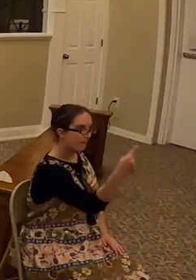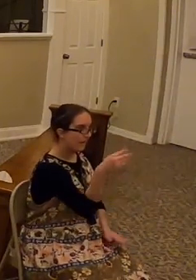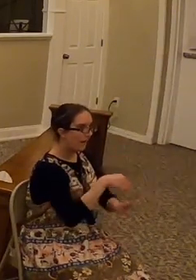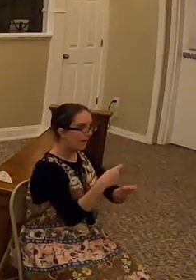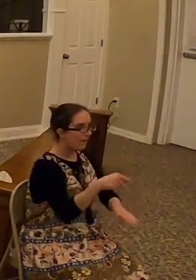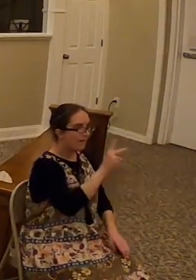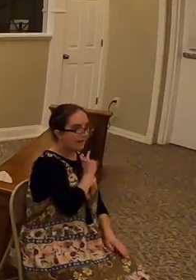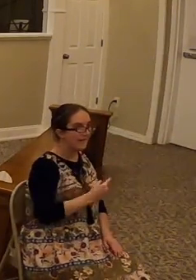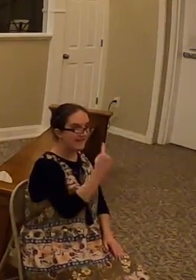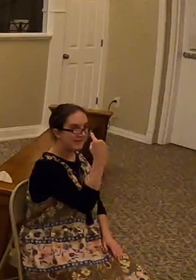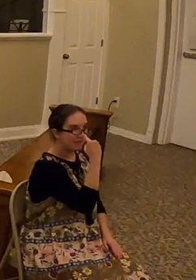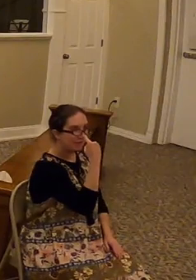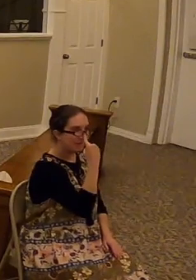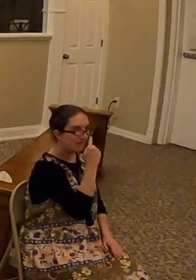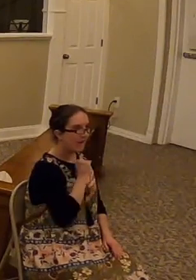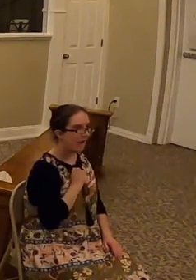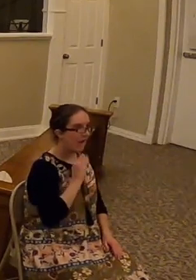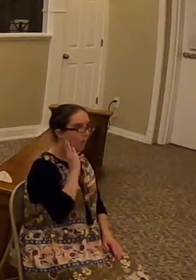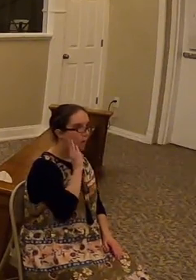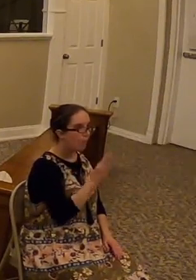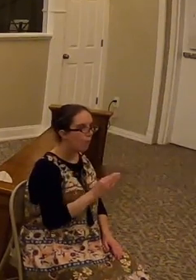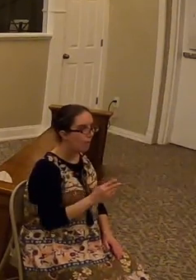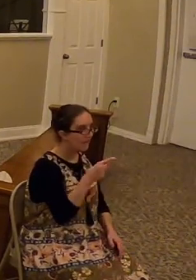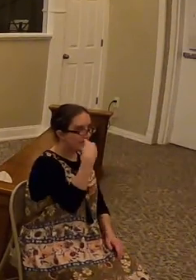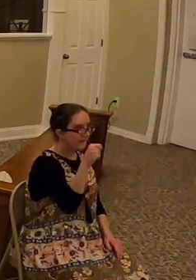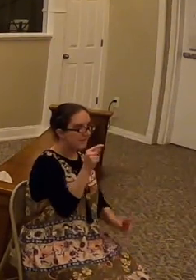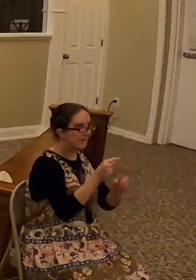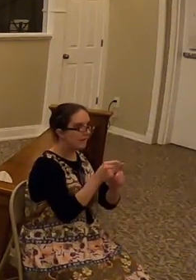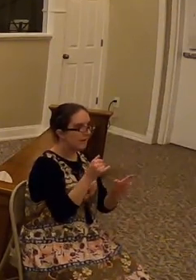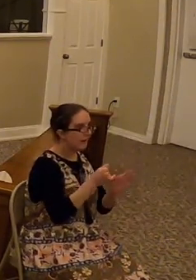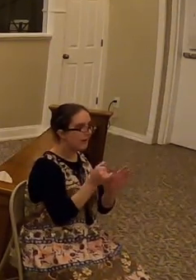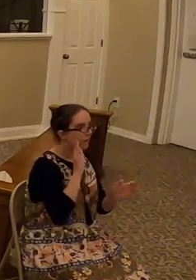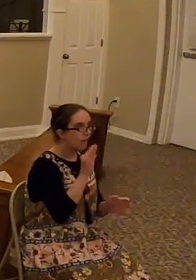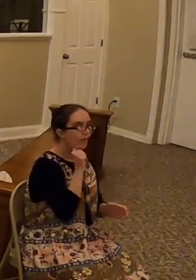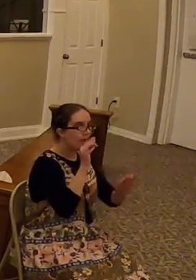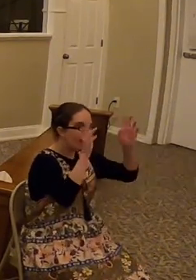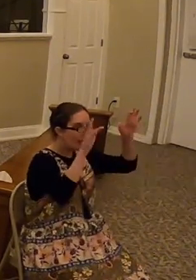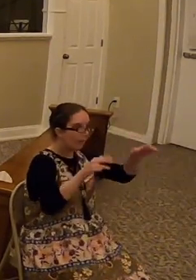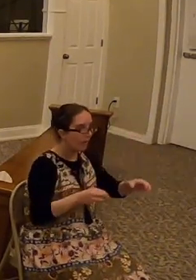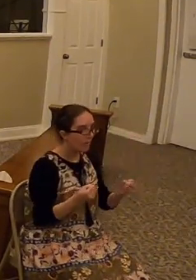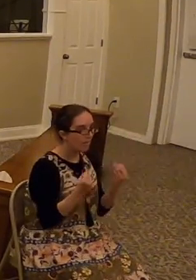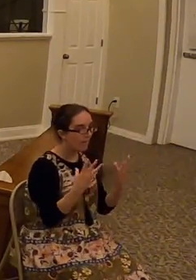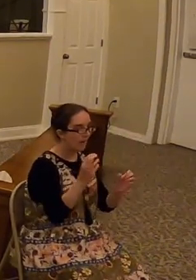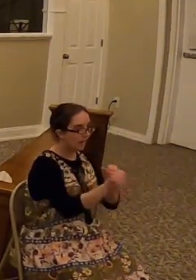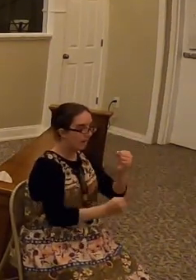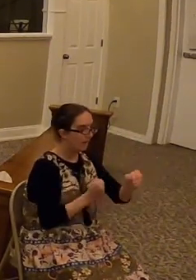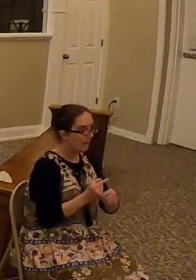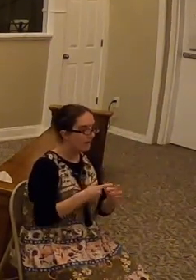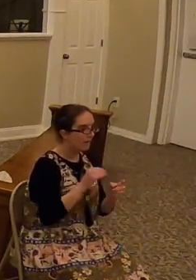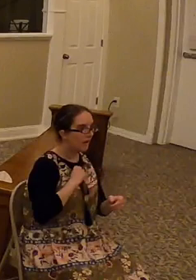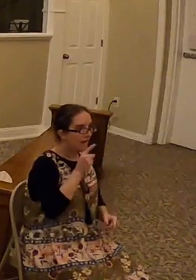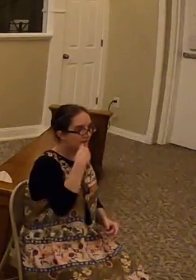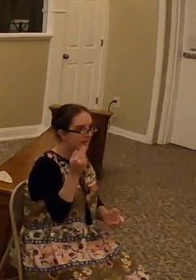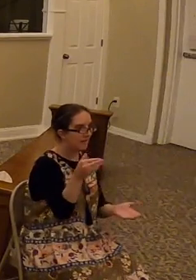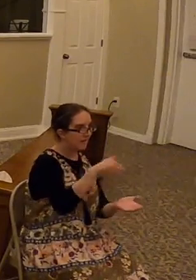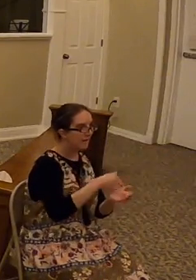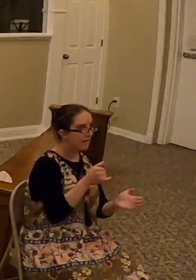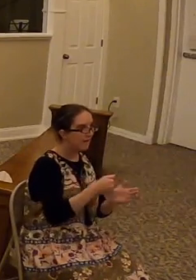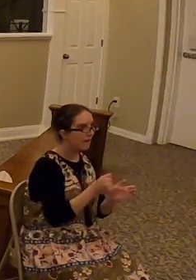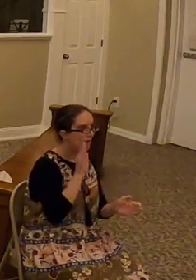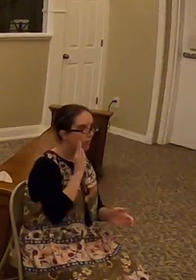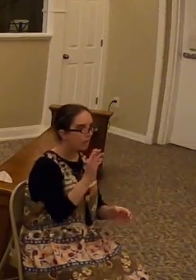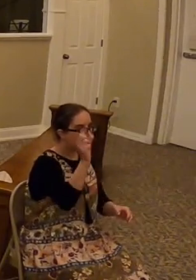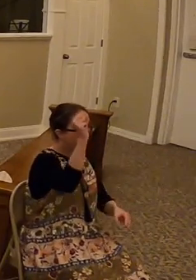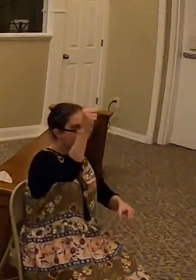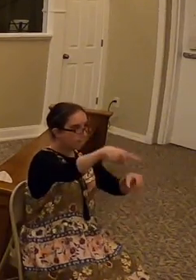the king's nose and say, I'm fixing to say the word and it's fixing to not rain for several years. Till I say it rains again, it won't